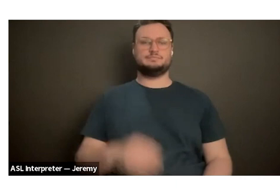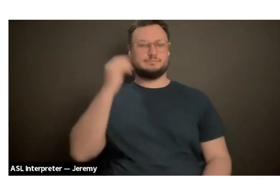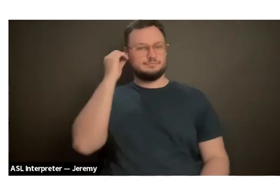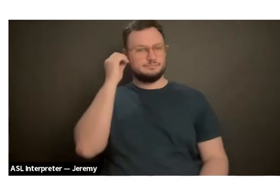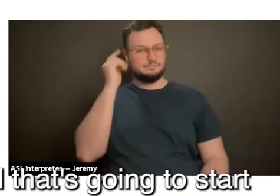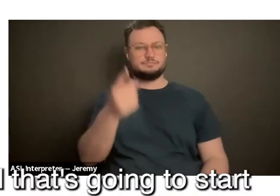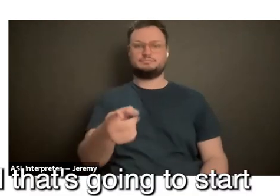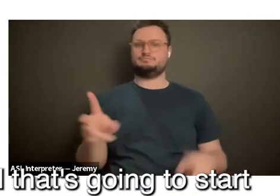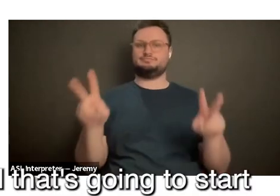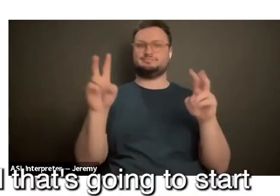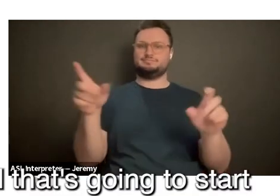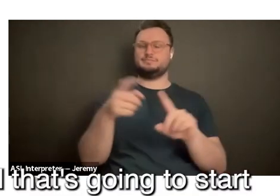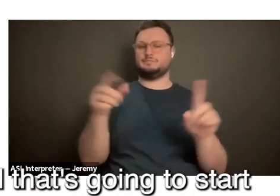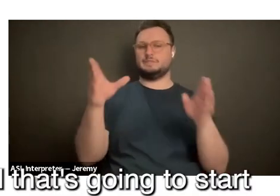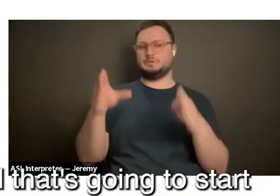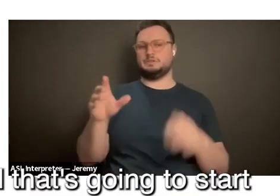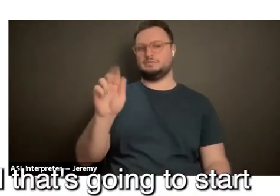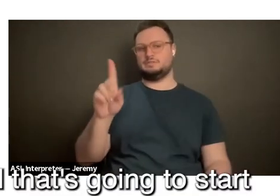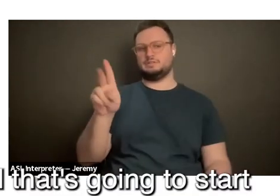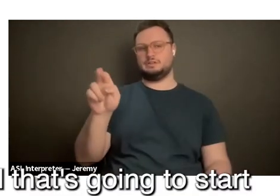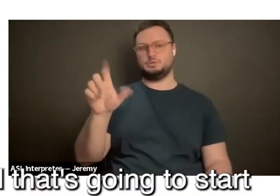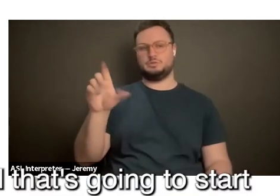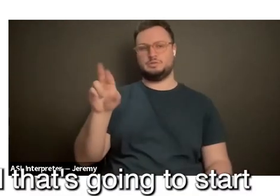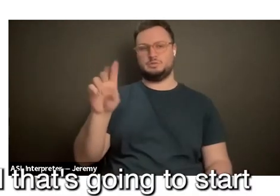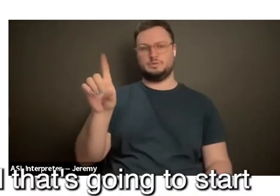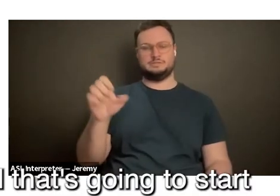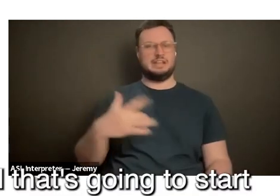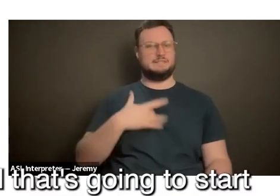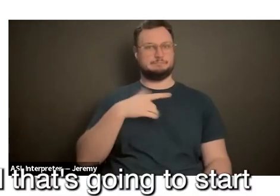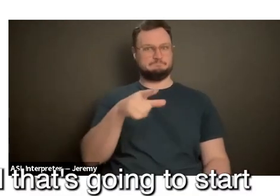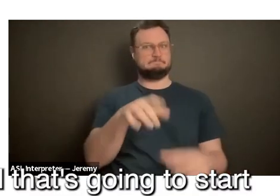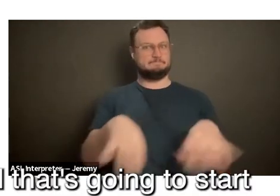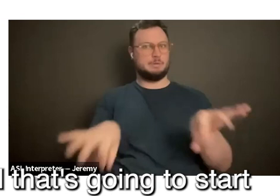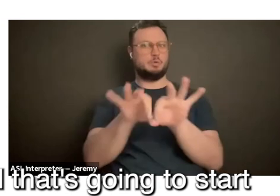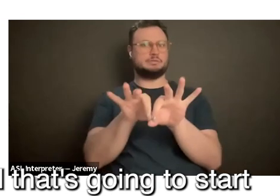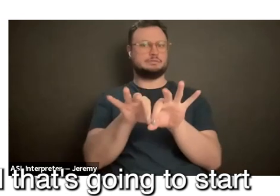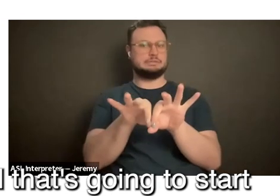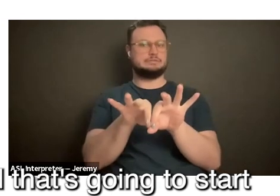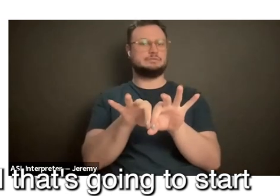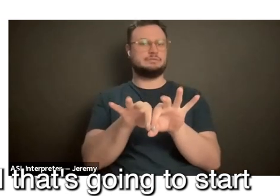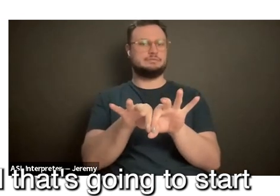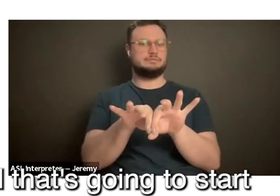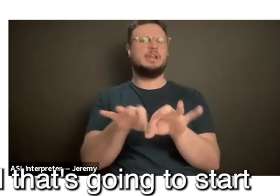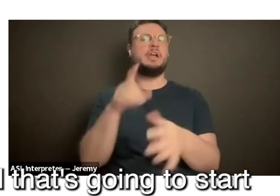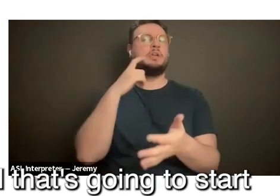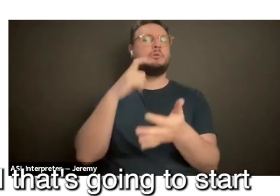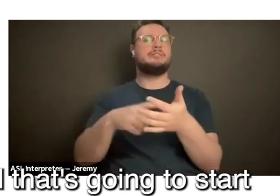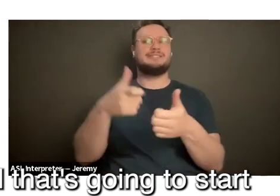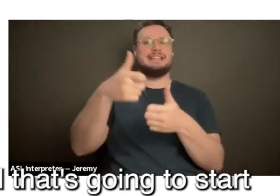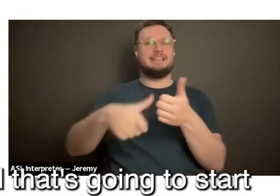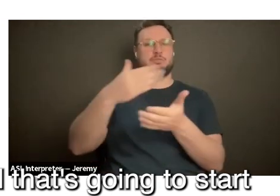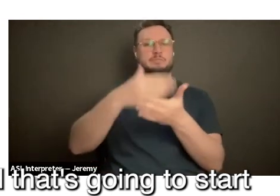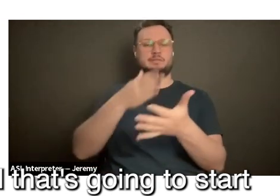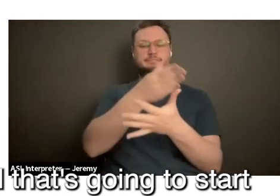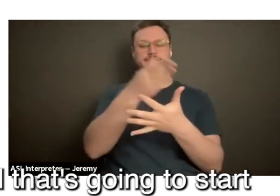So I think this is a very, very important slide, and on each section I was going to start with a quote, and